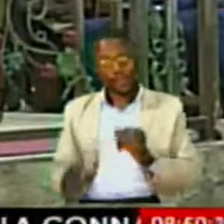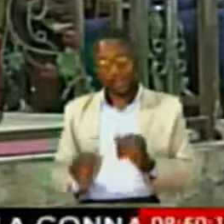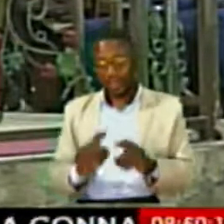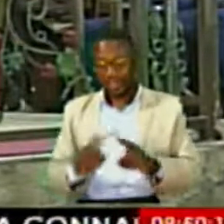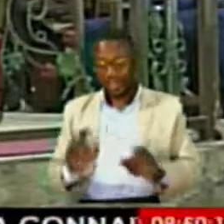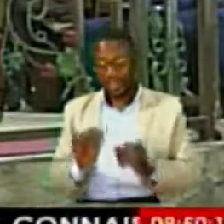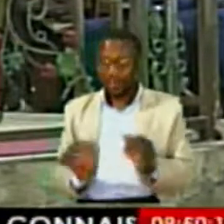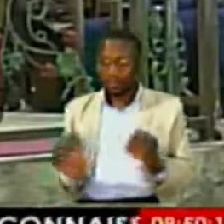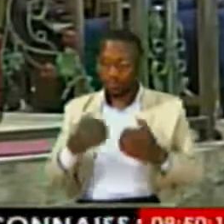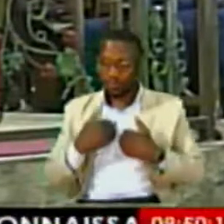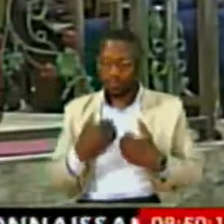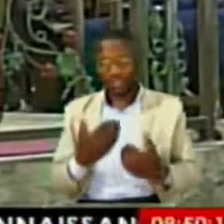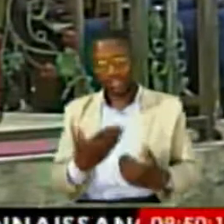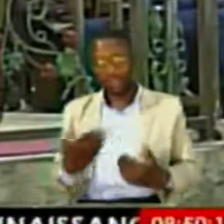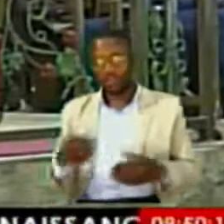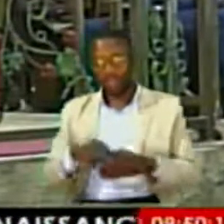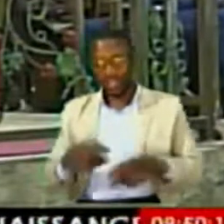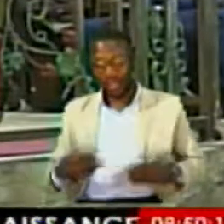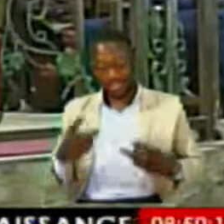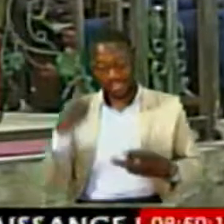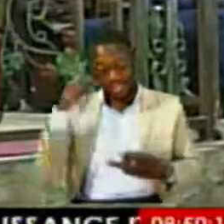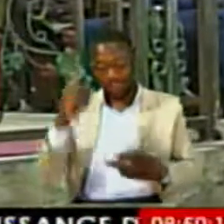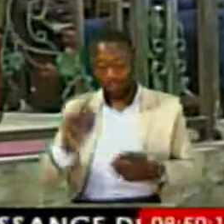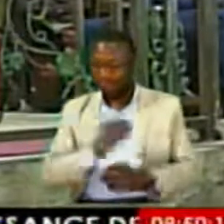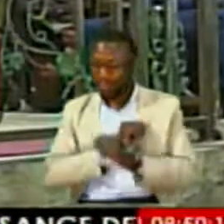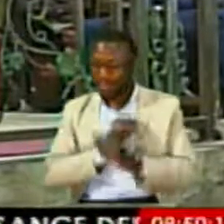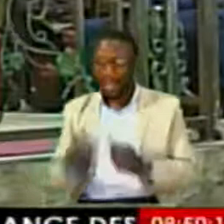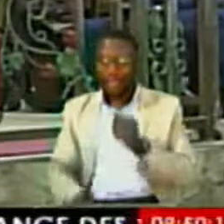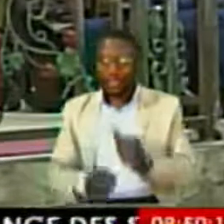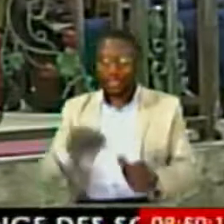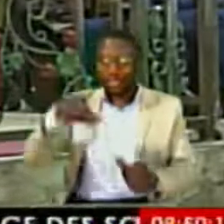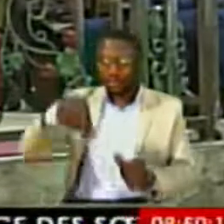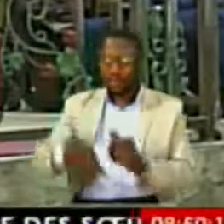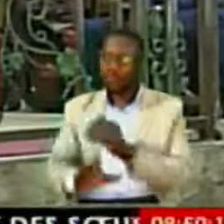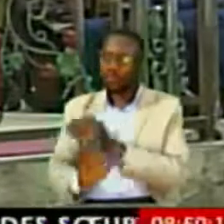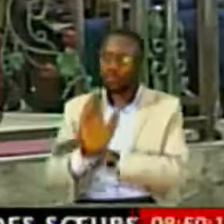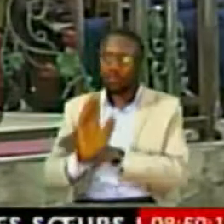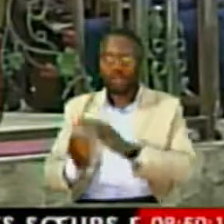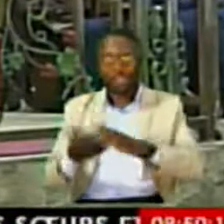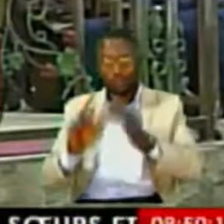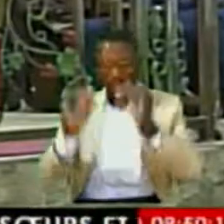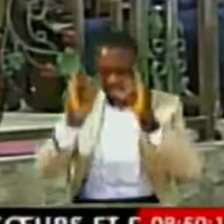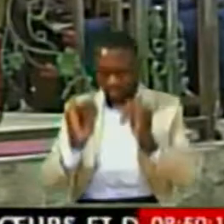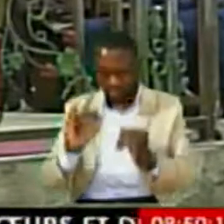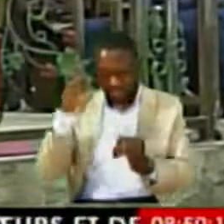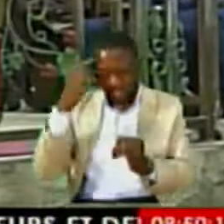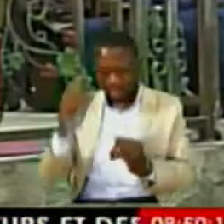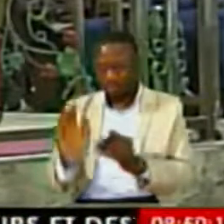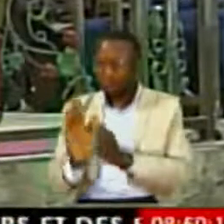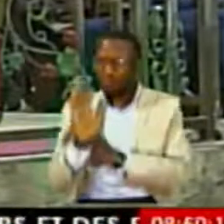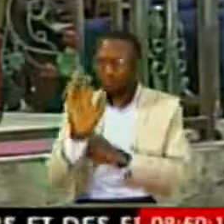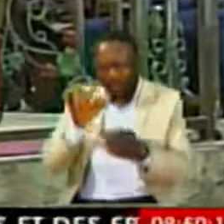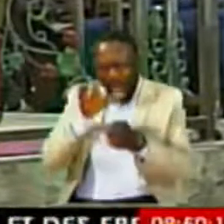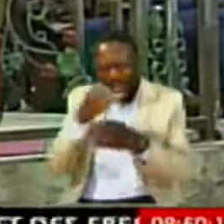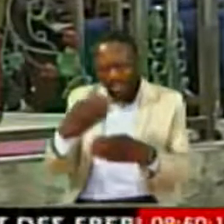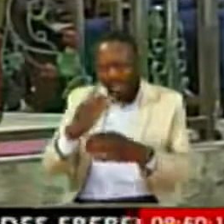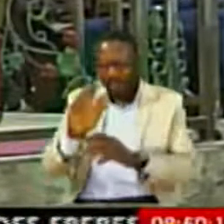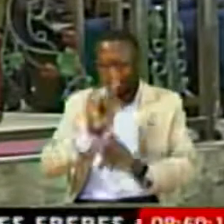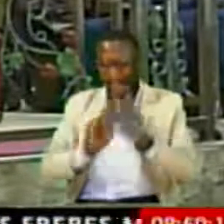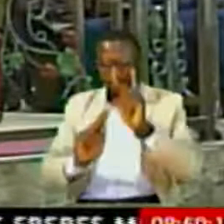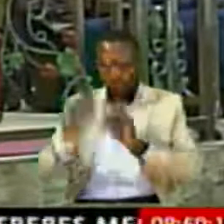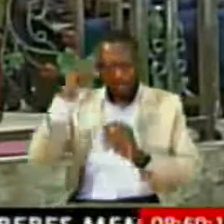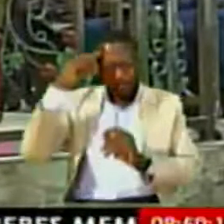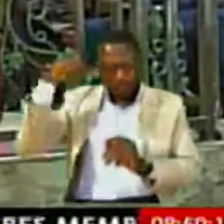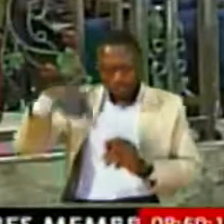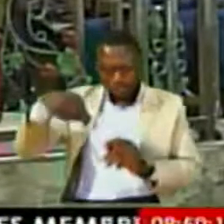something you like more than God, that thing has become your idol. God created men so that they can worship him.